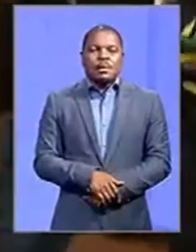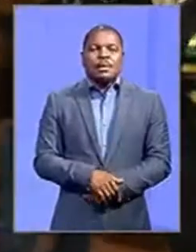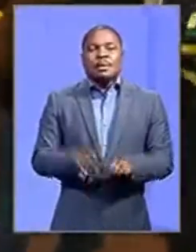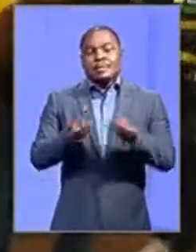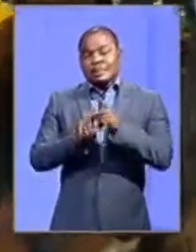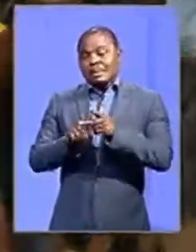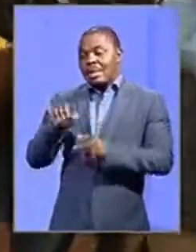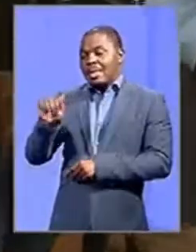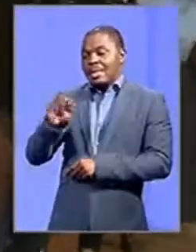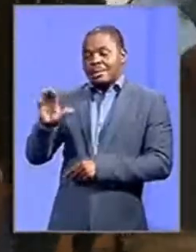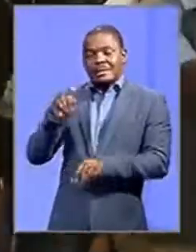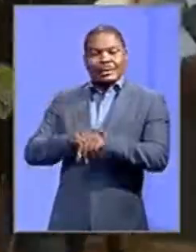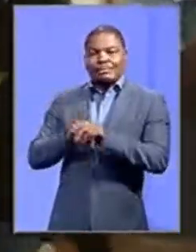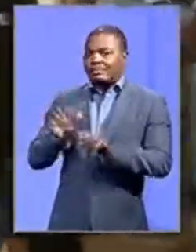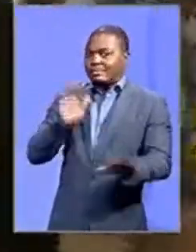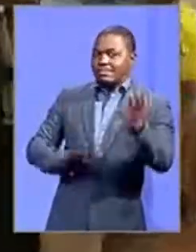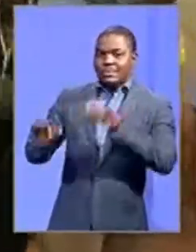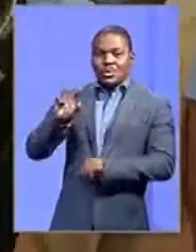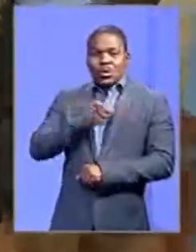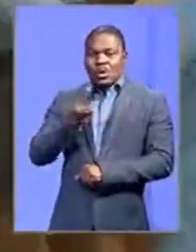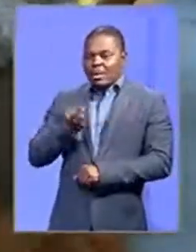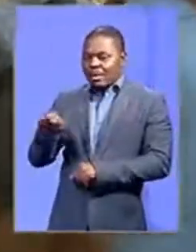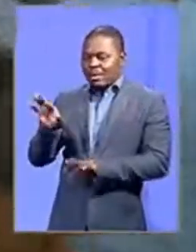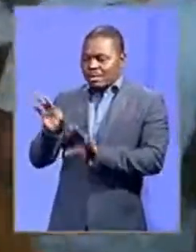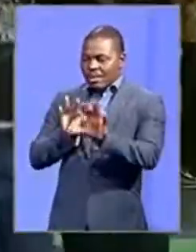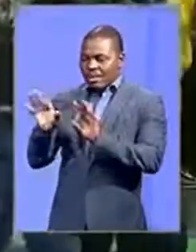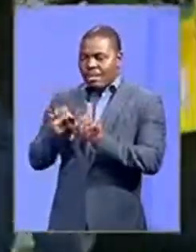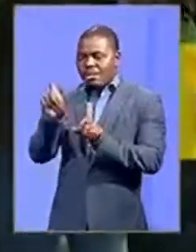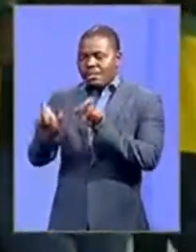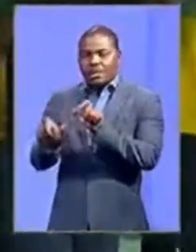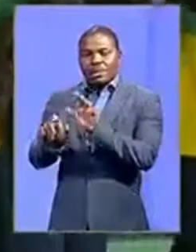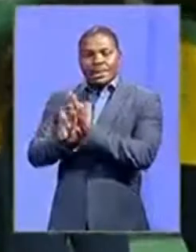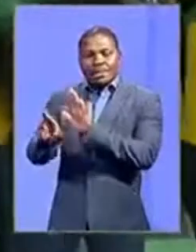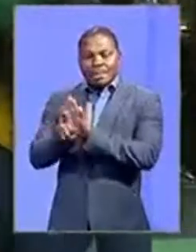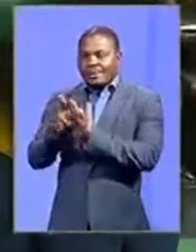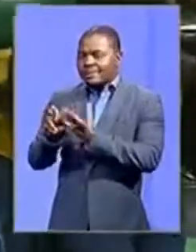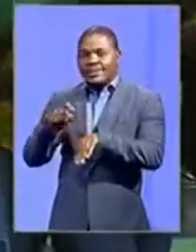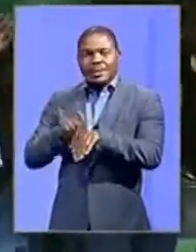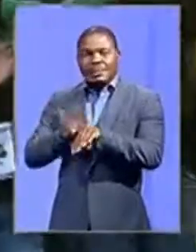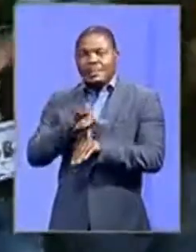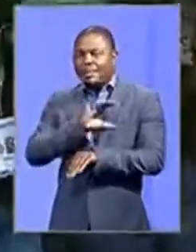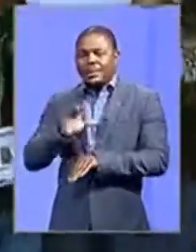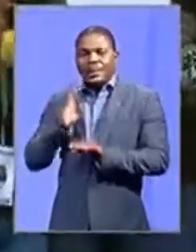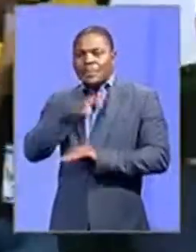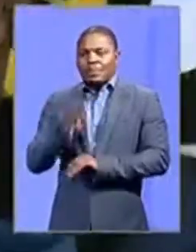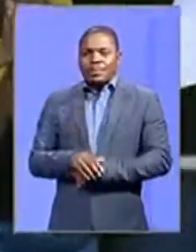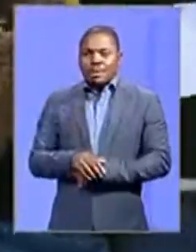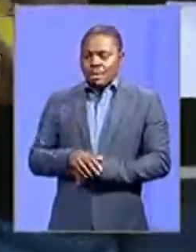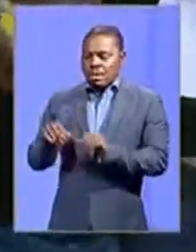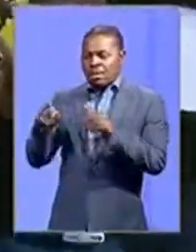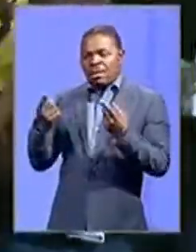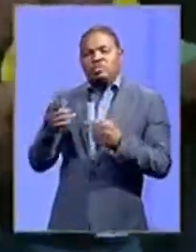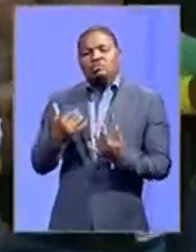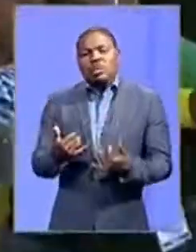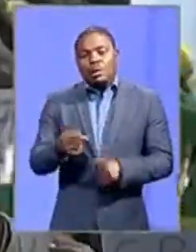eme ANC ka fa phefong malebana le go konosetsa lenaane la maina a baemedi ba ba lekgotla go ya ka kgweeletso ya letlha le le